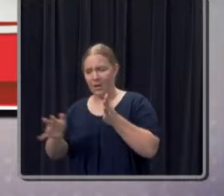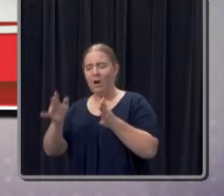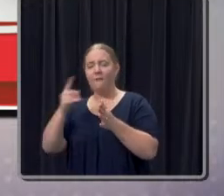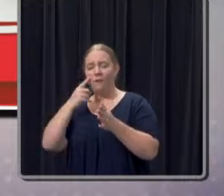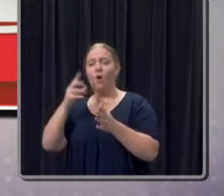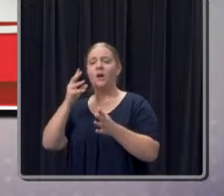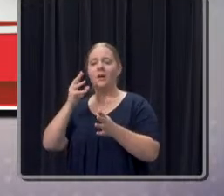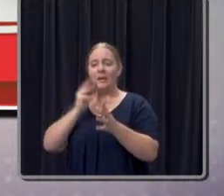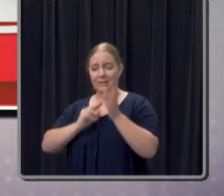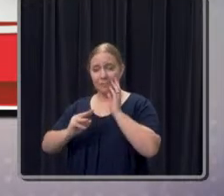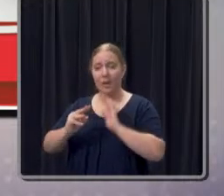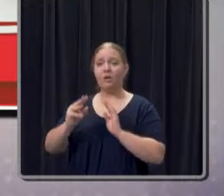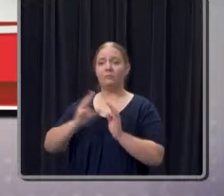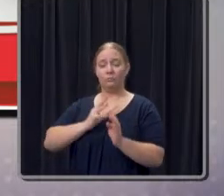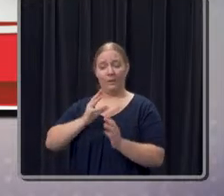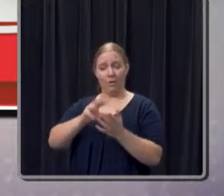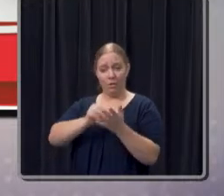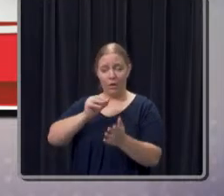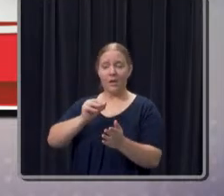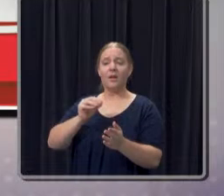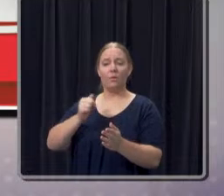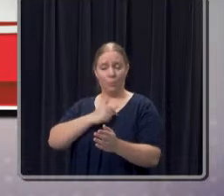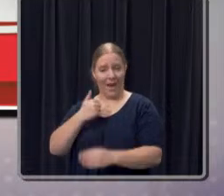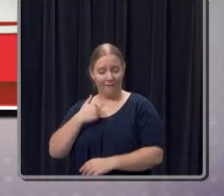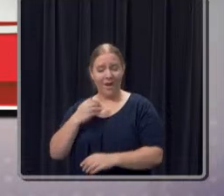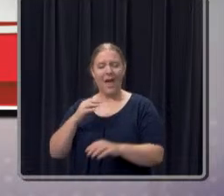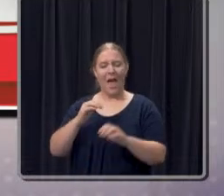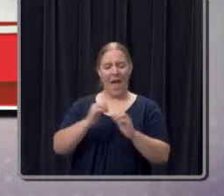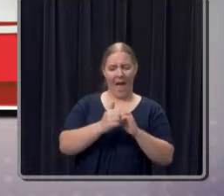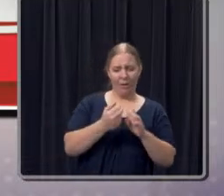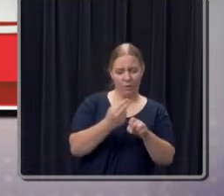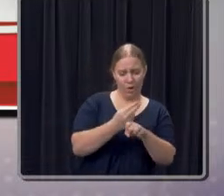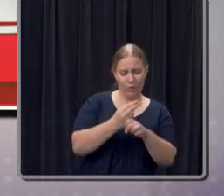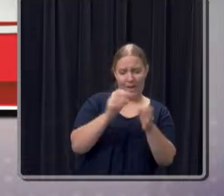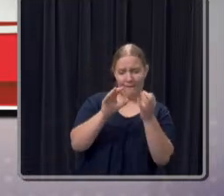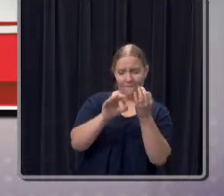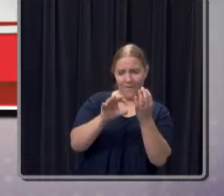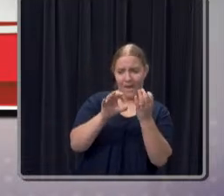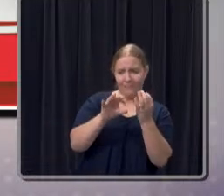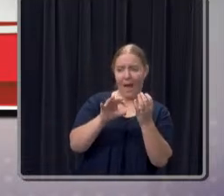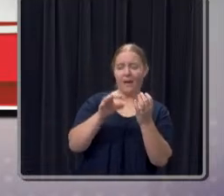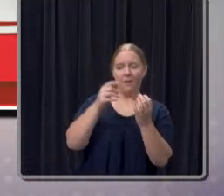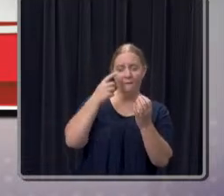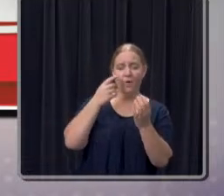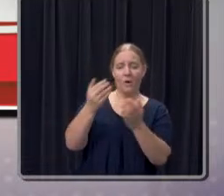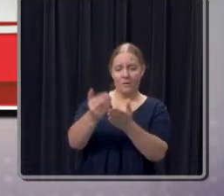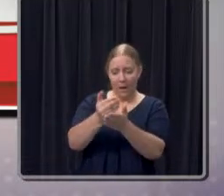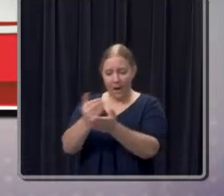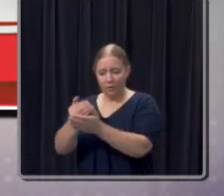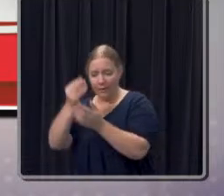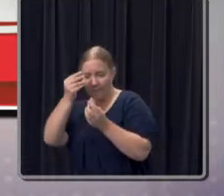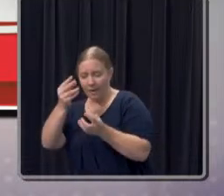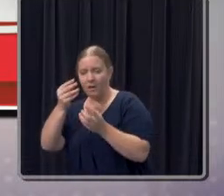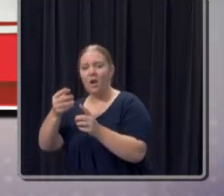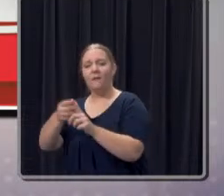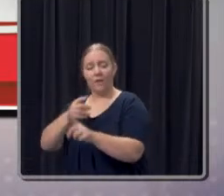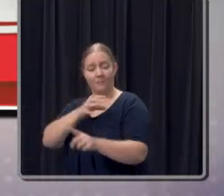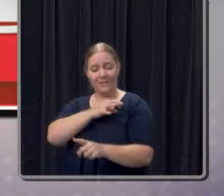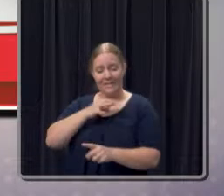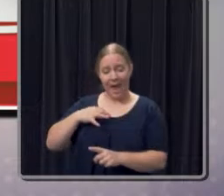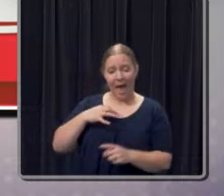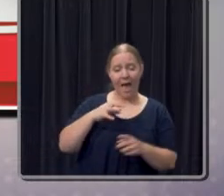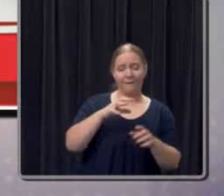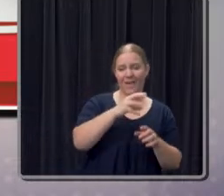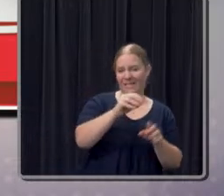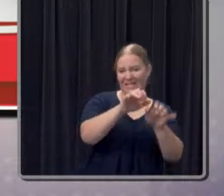have across our system, and also how we utilize feedback in order to gather information from our staff, from